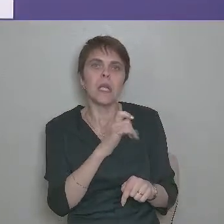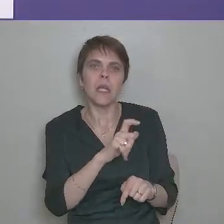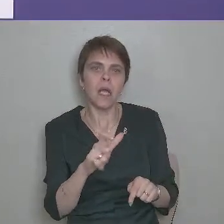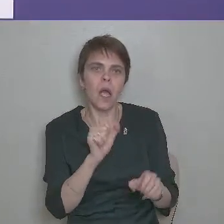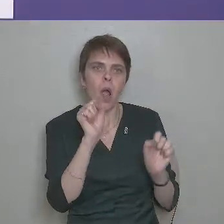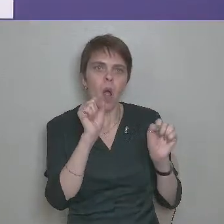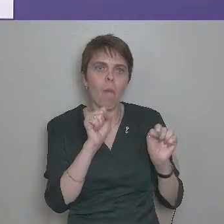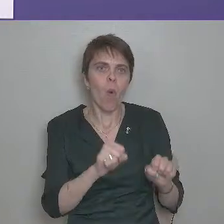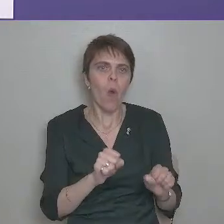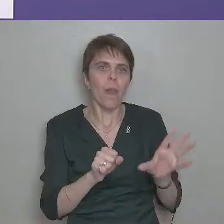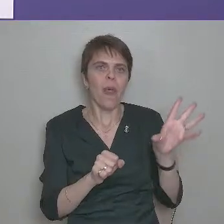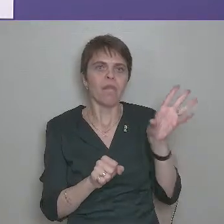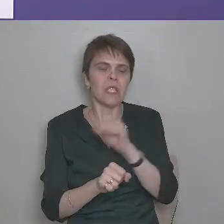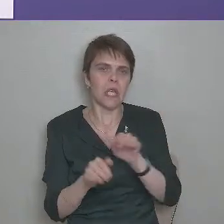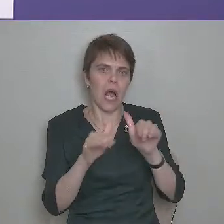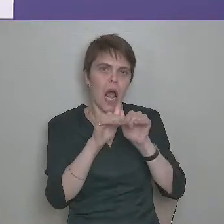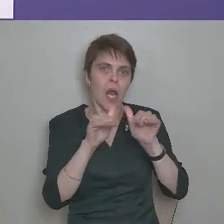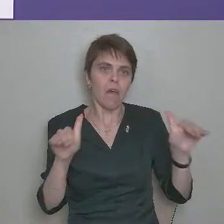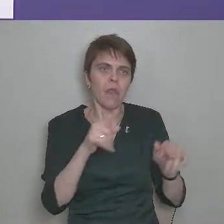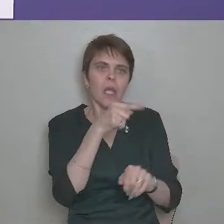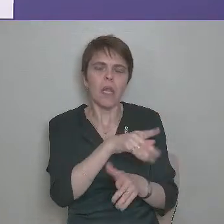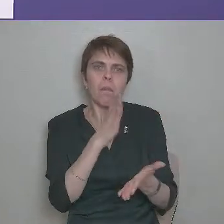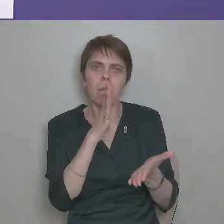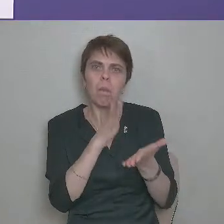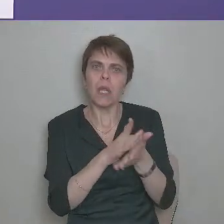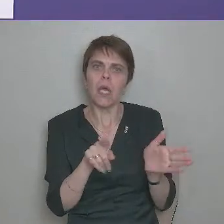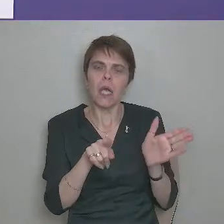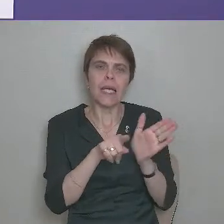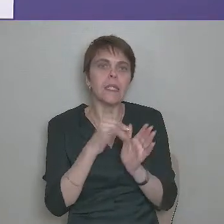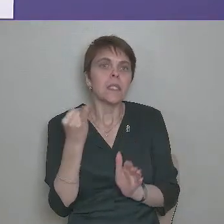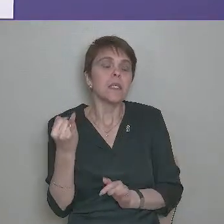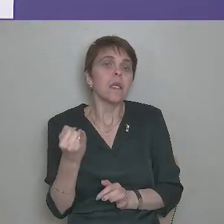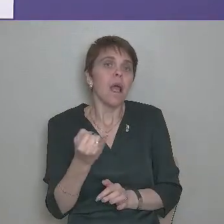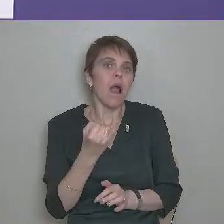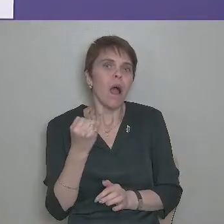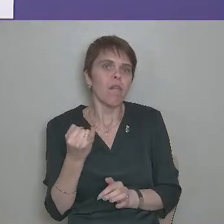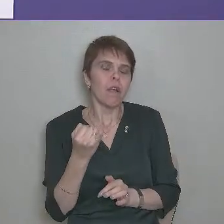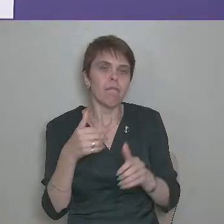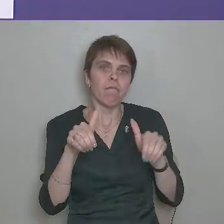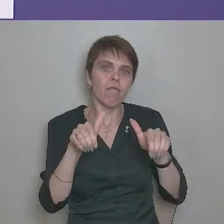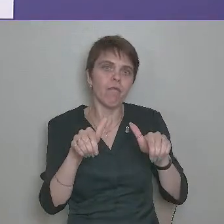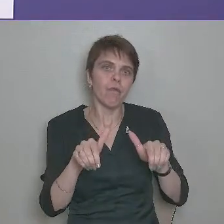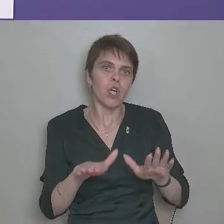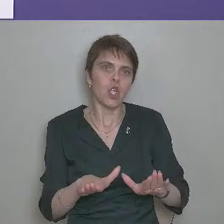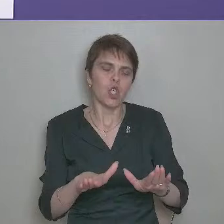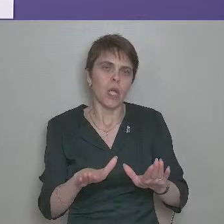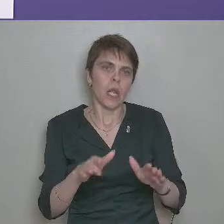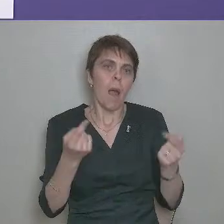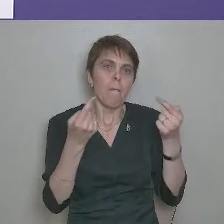as the oblast organizations can nominate at all the levels, and there is a very interesting